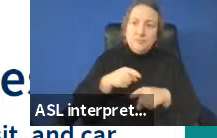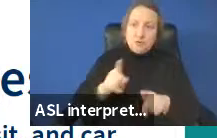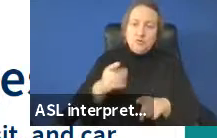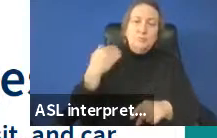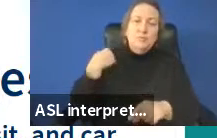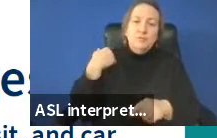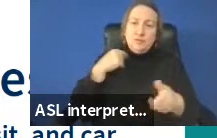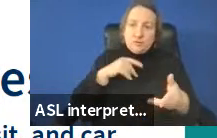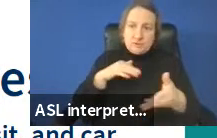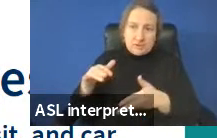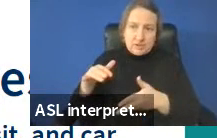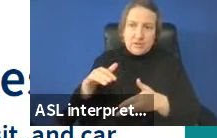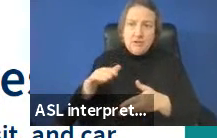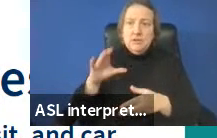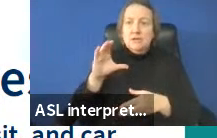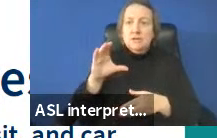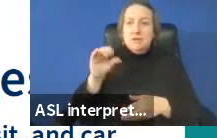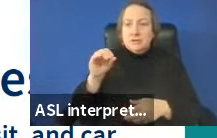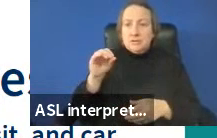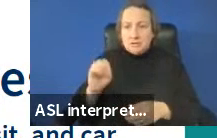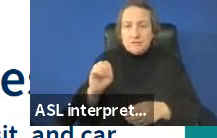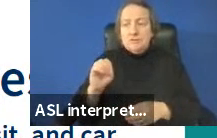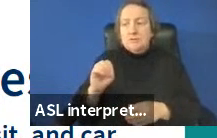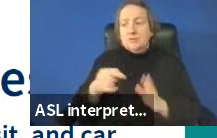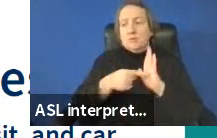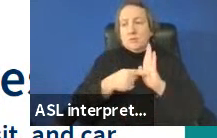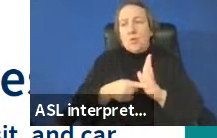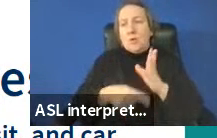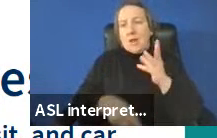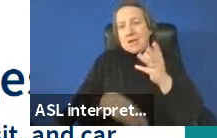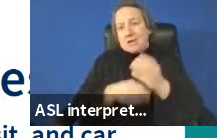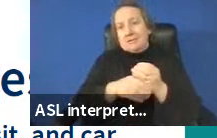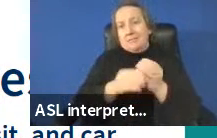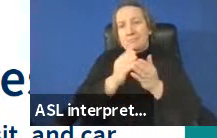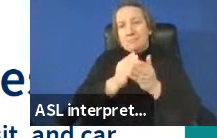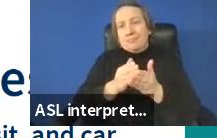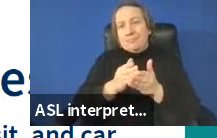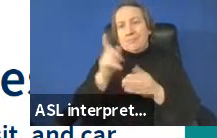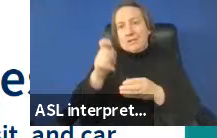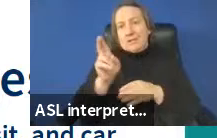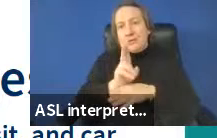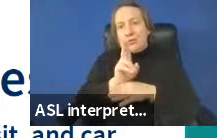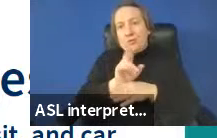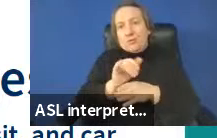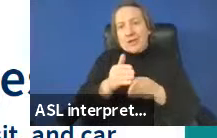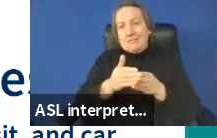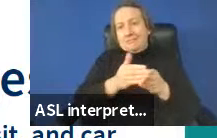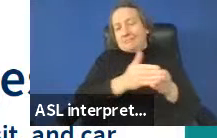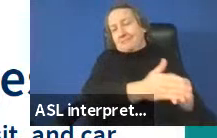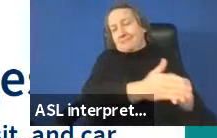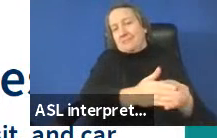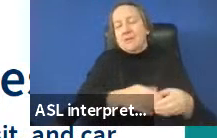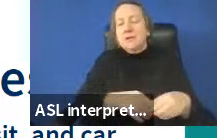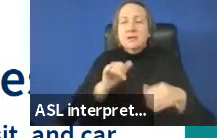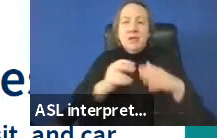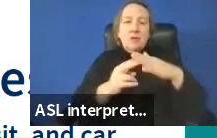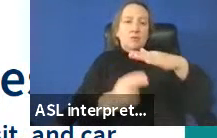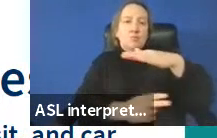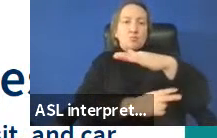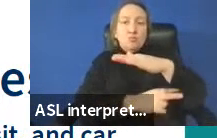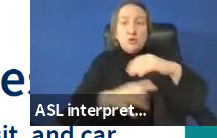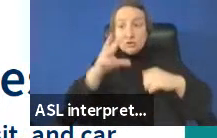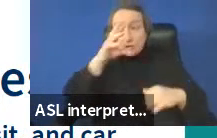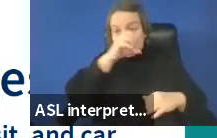previous study, the Corps of Engineers highlighted an additional vessel that needed to use it, and therefore the bridge assumption